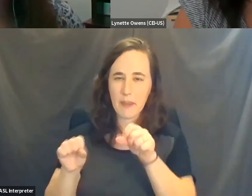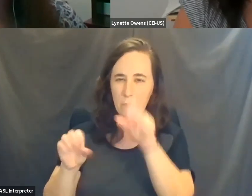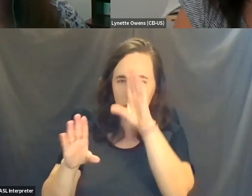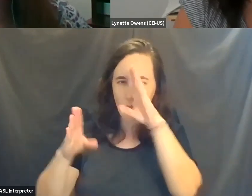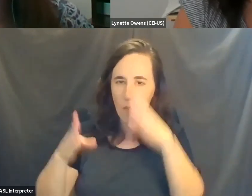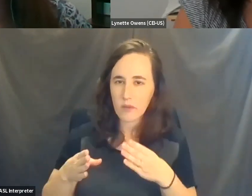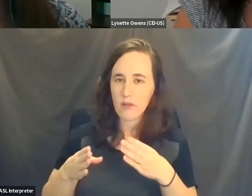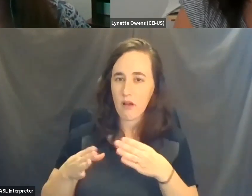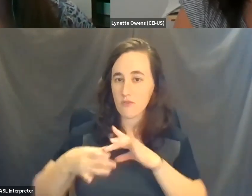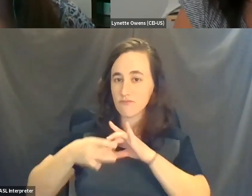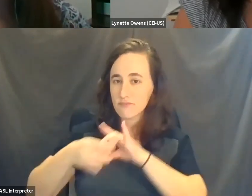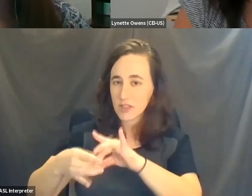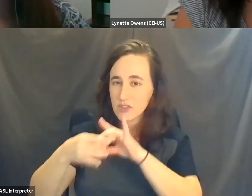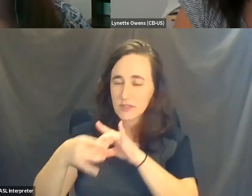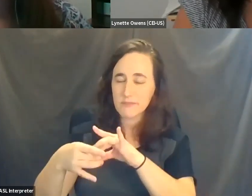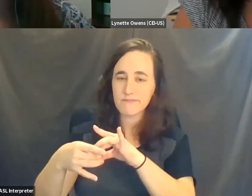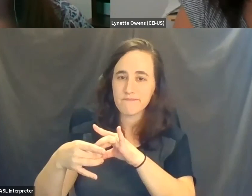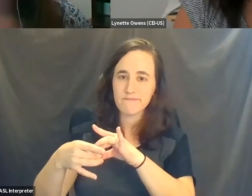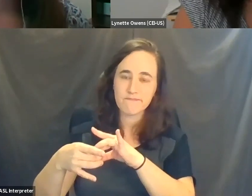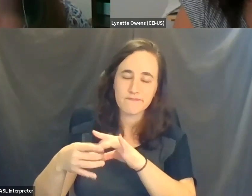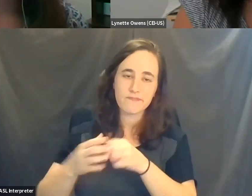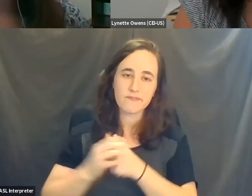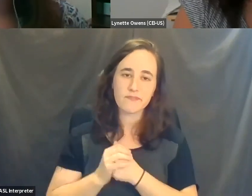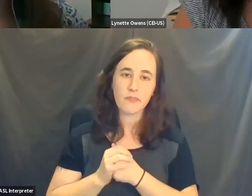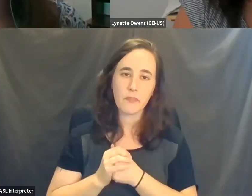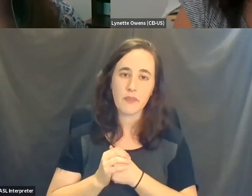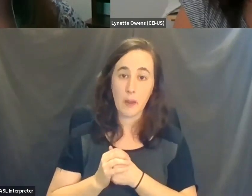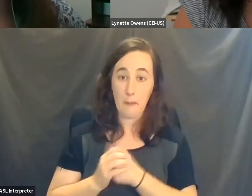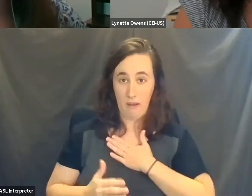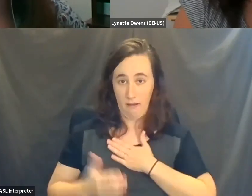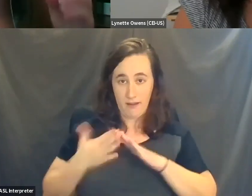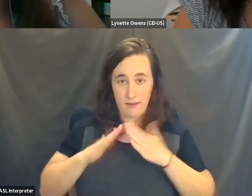and maintaining connection, we did, I'll speak for my district,